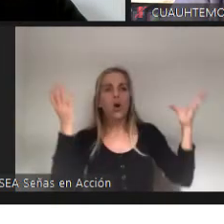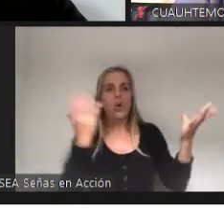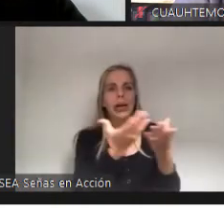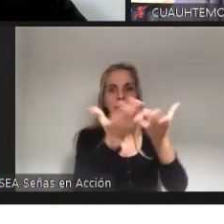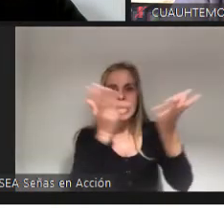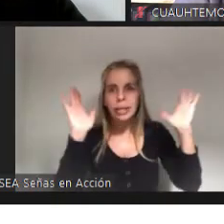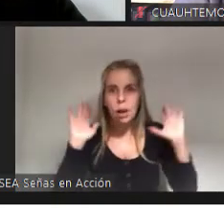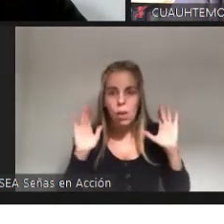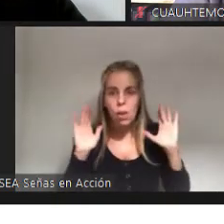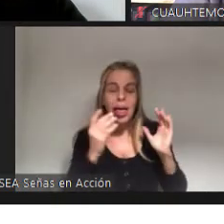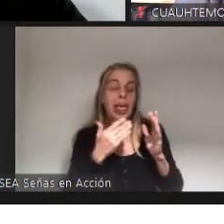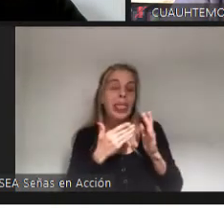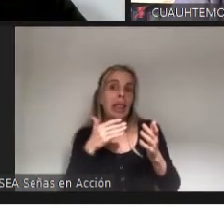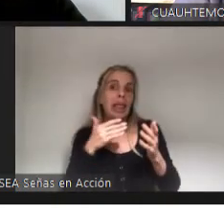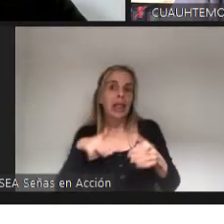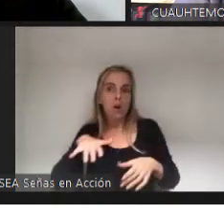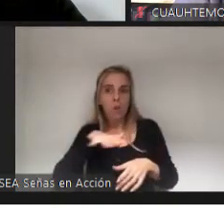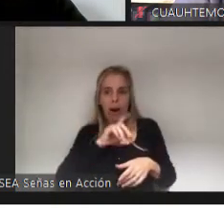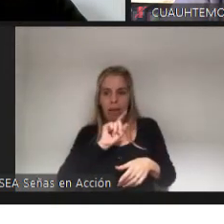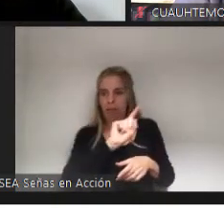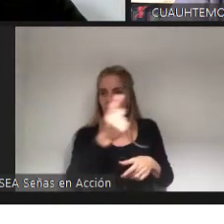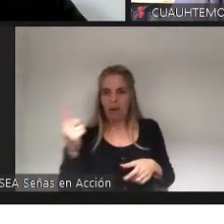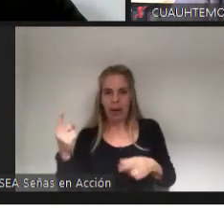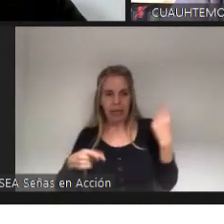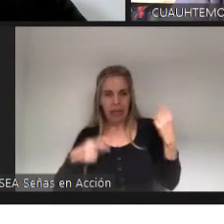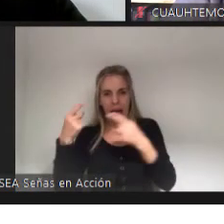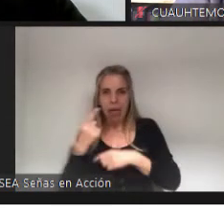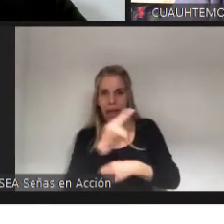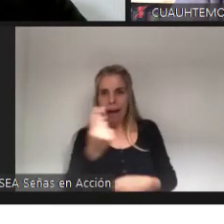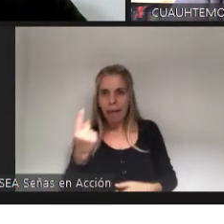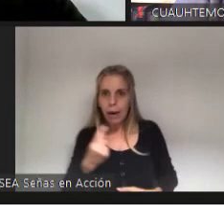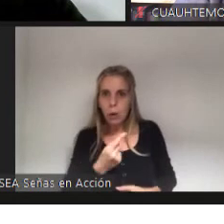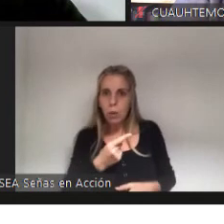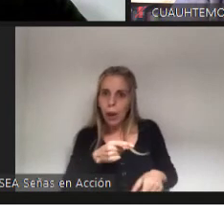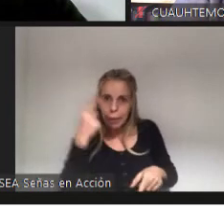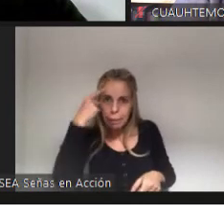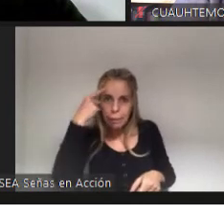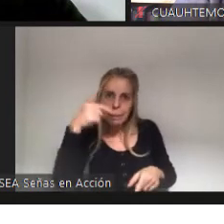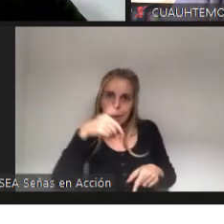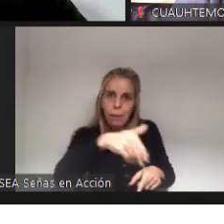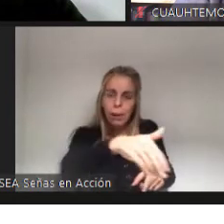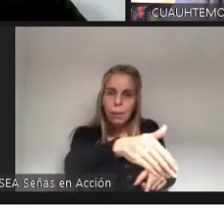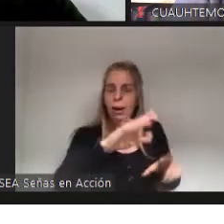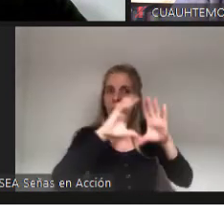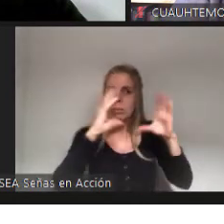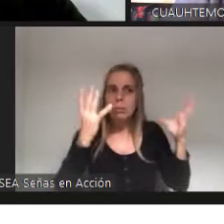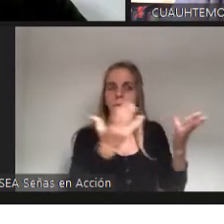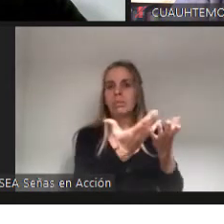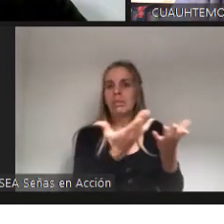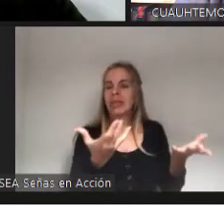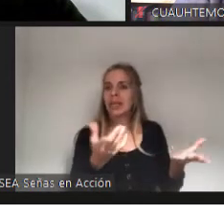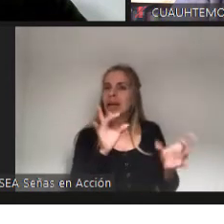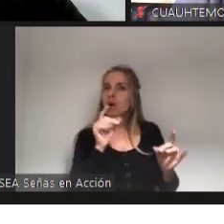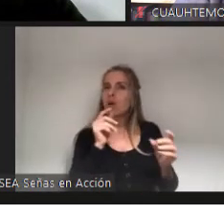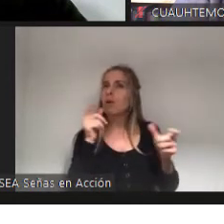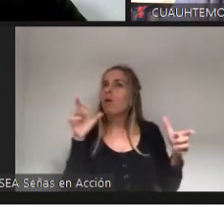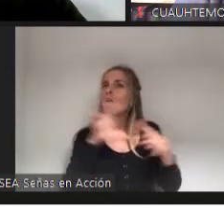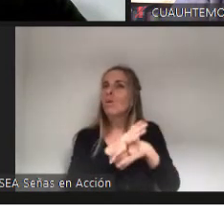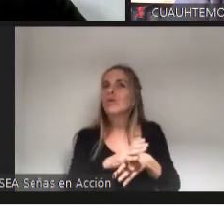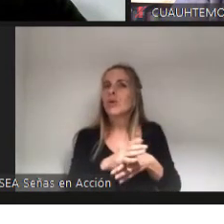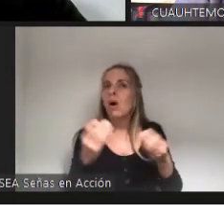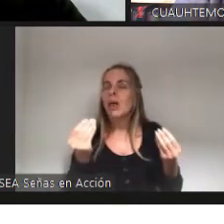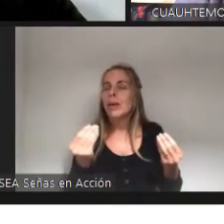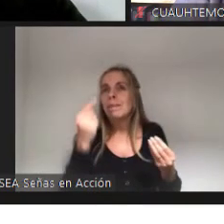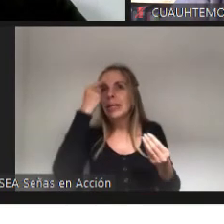from diversities, from each and every one of us being diverse. And I cannot think of the right term right now,